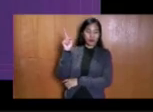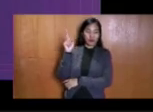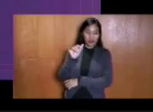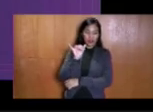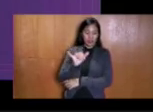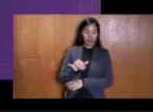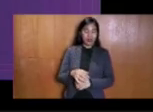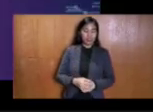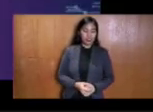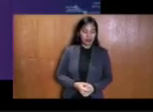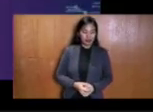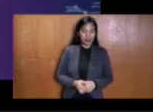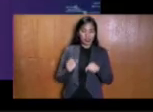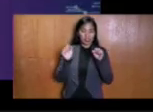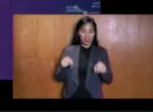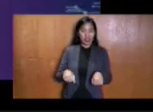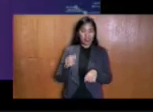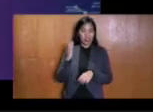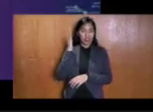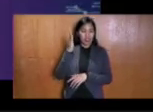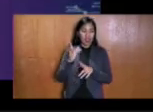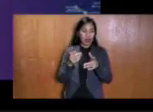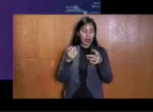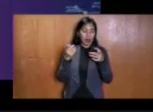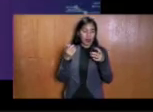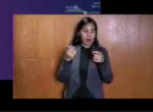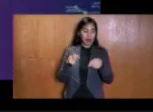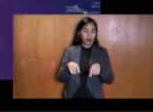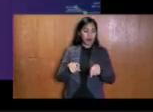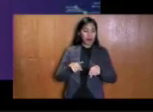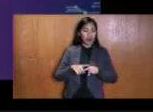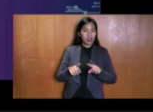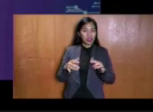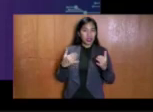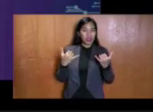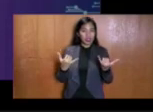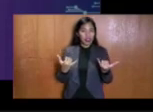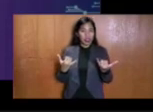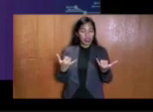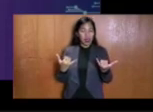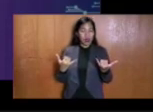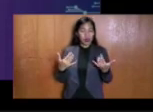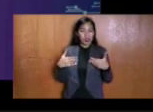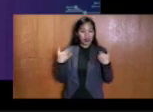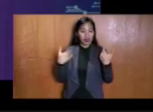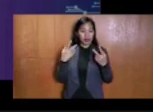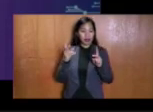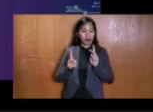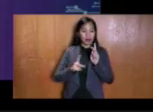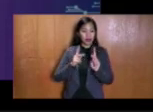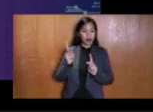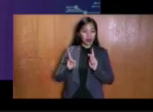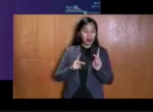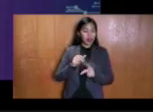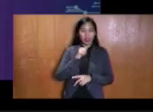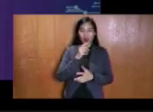can go around. Oh, by the way, our young people are no longer marrying. This is probably an